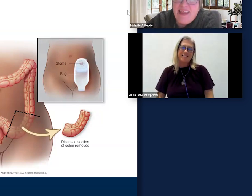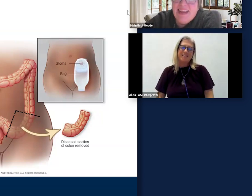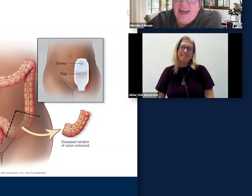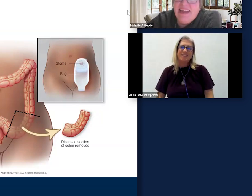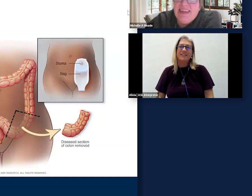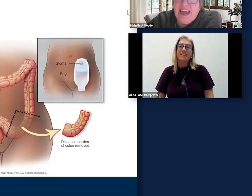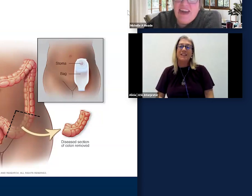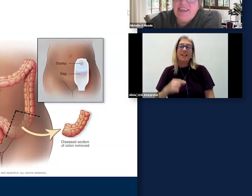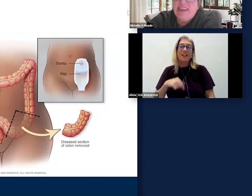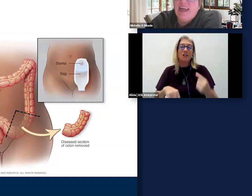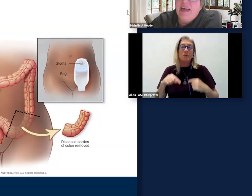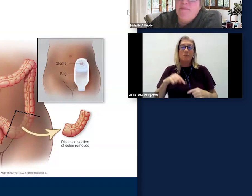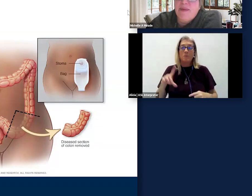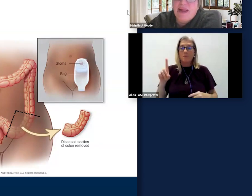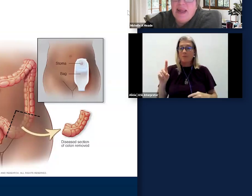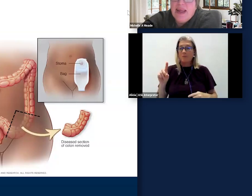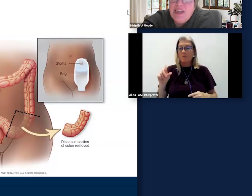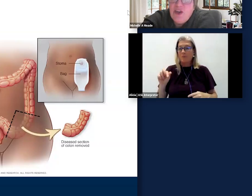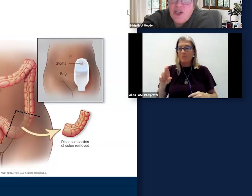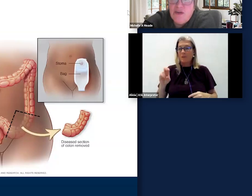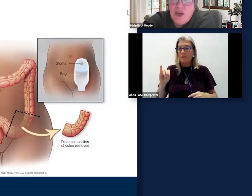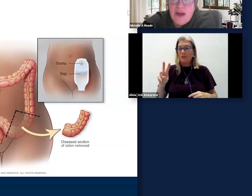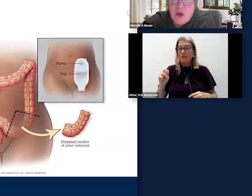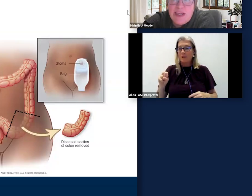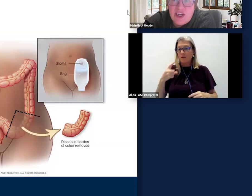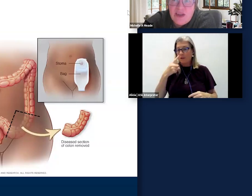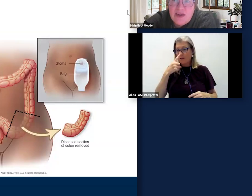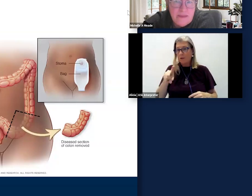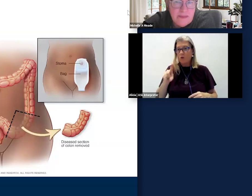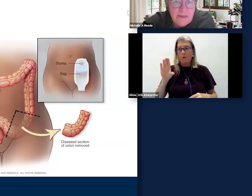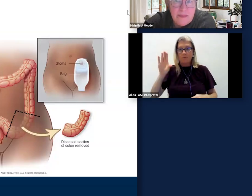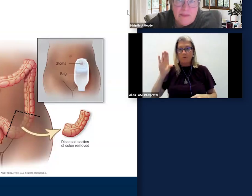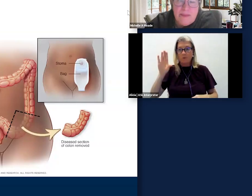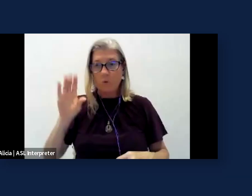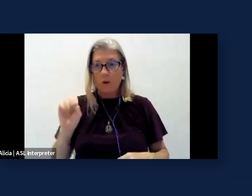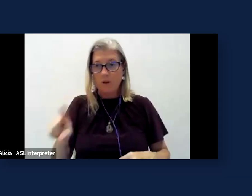Let's go back then. Darius, can you you had a question?